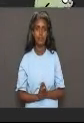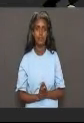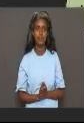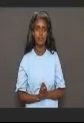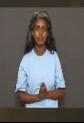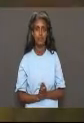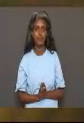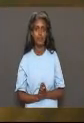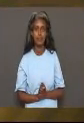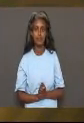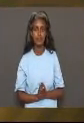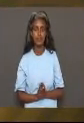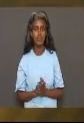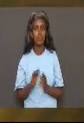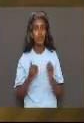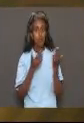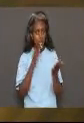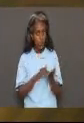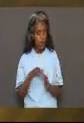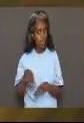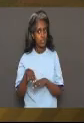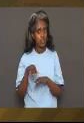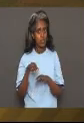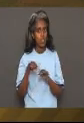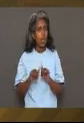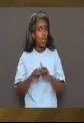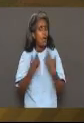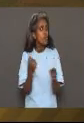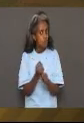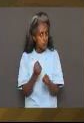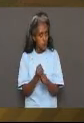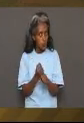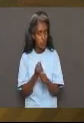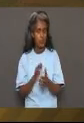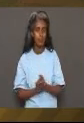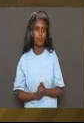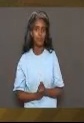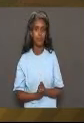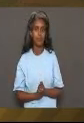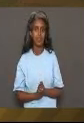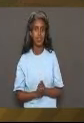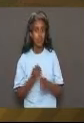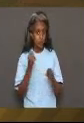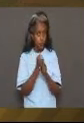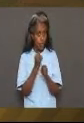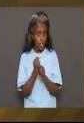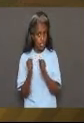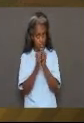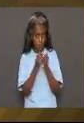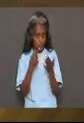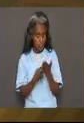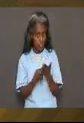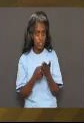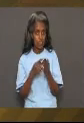Welcome back. How did you do? Let us work through this